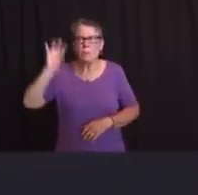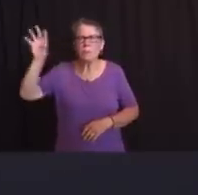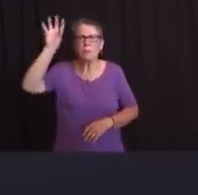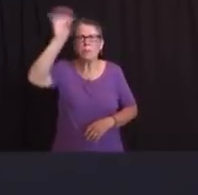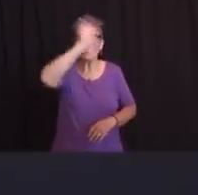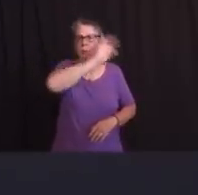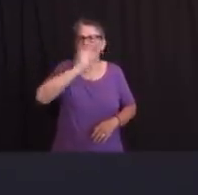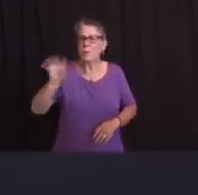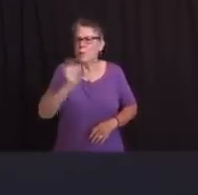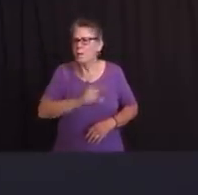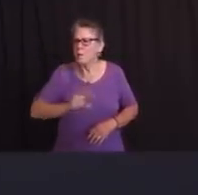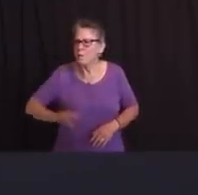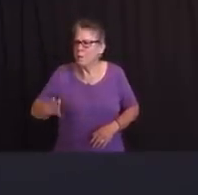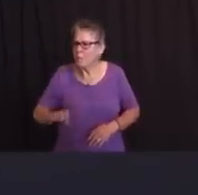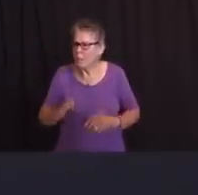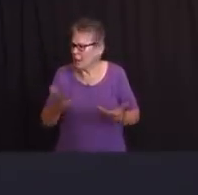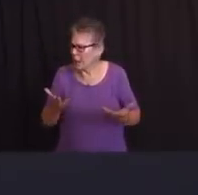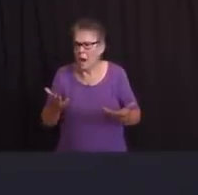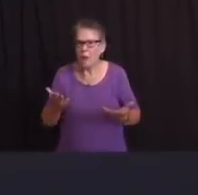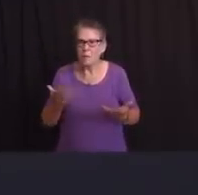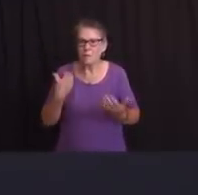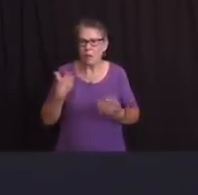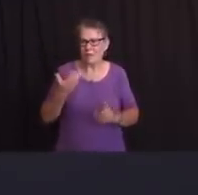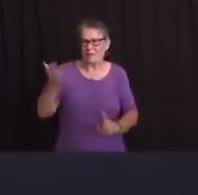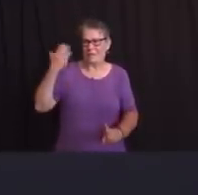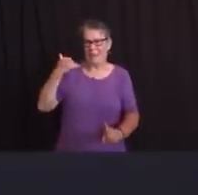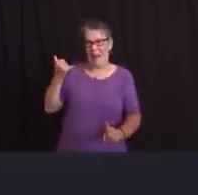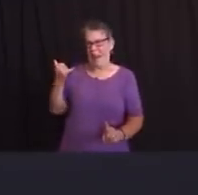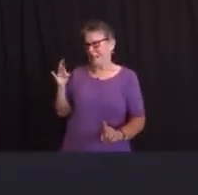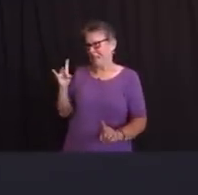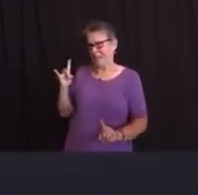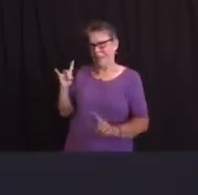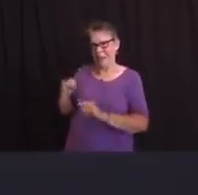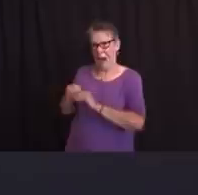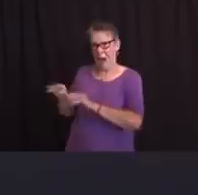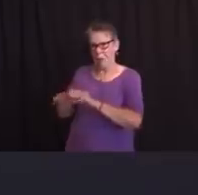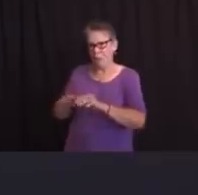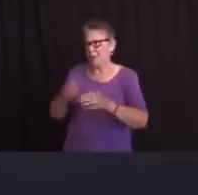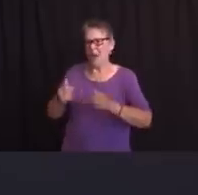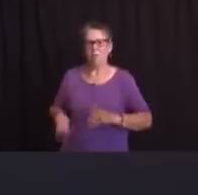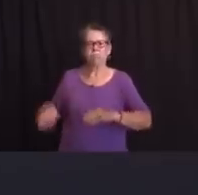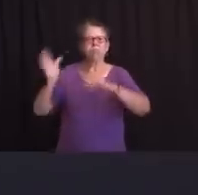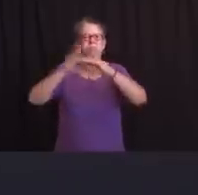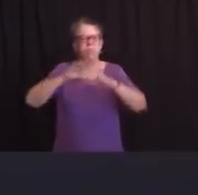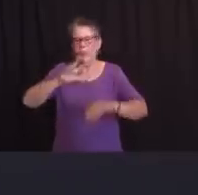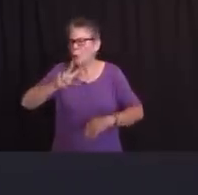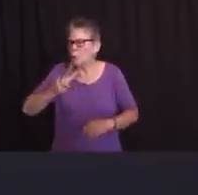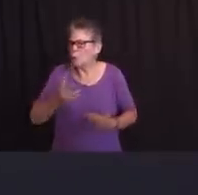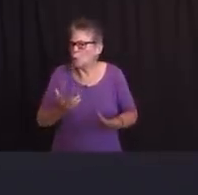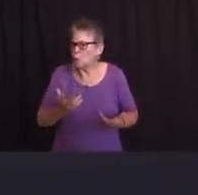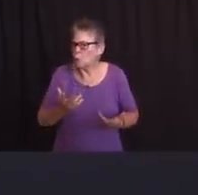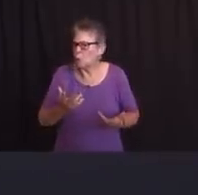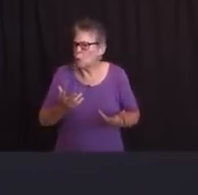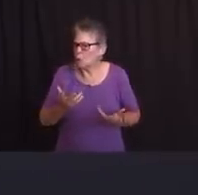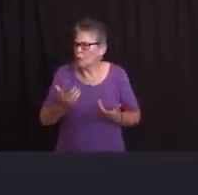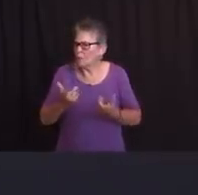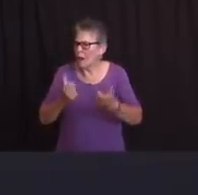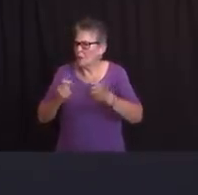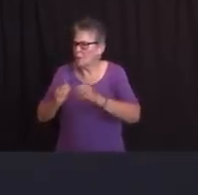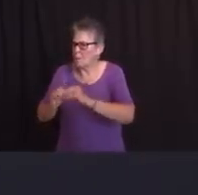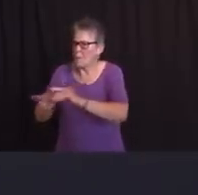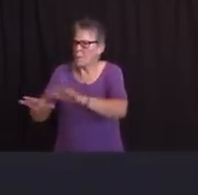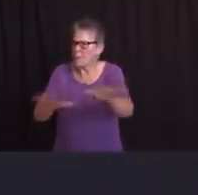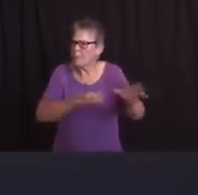While the percentage of vaccinated staff in our long-term care facilities overall has risen to 71%, in